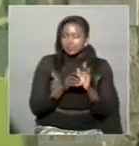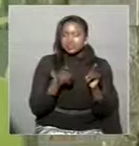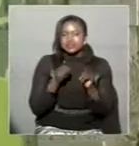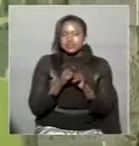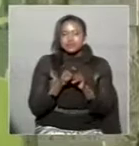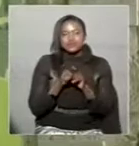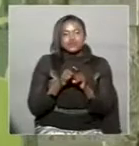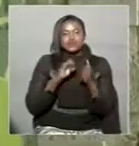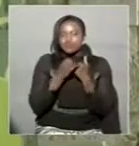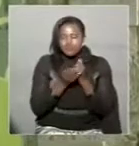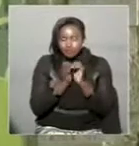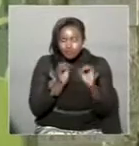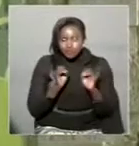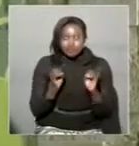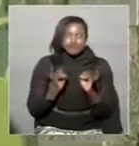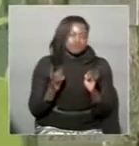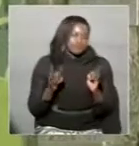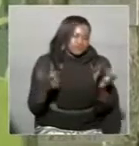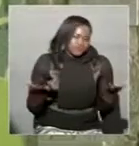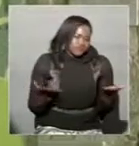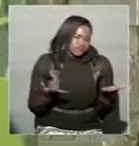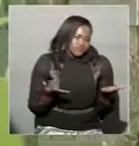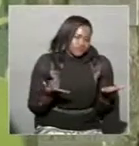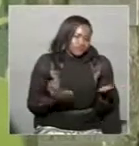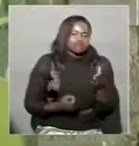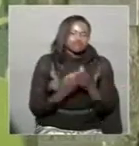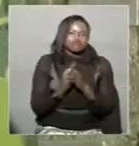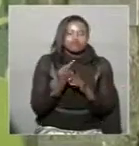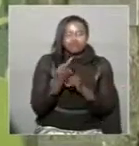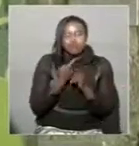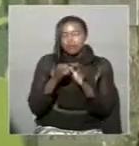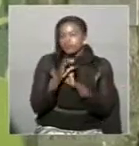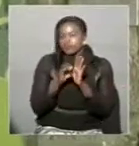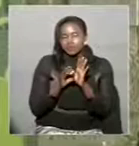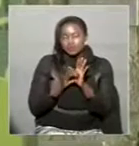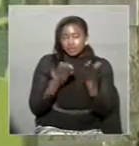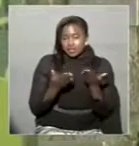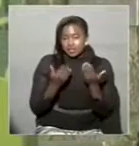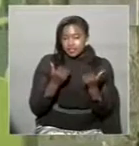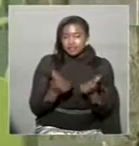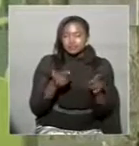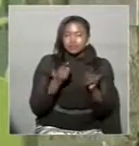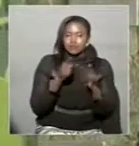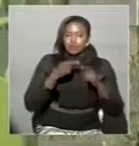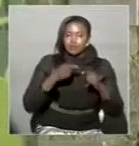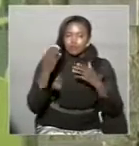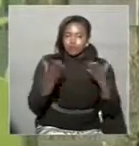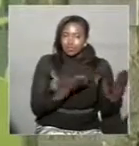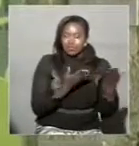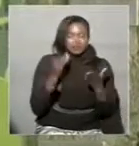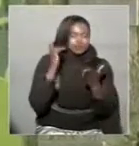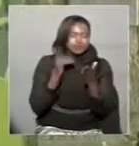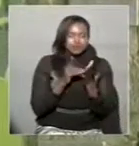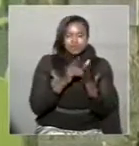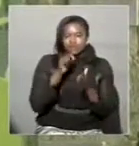is a son or child of issues to do with the curriculum. Join me, welcome Dr. Kedres to the agenda,